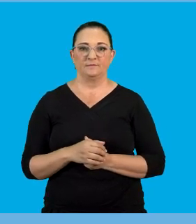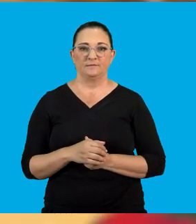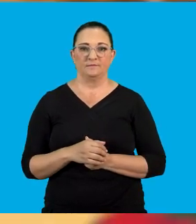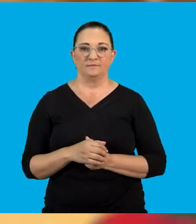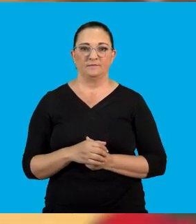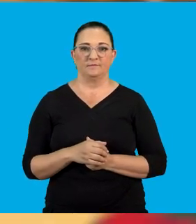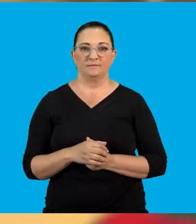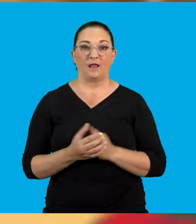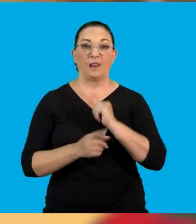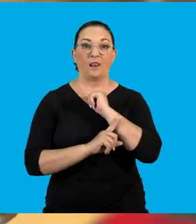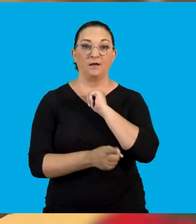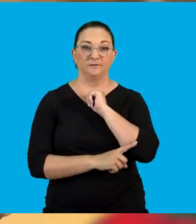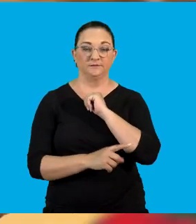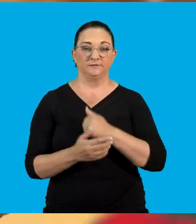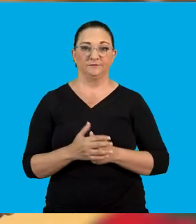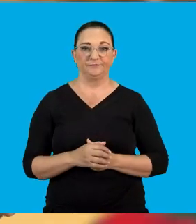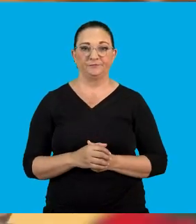discharge. Lastly,